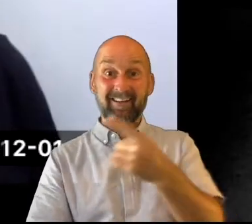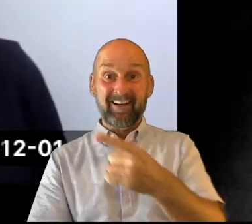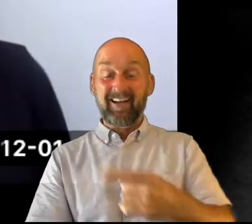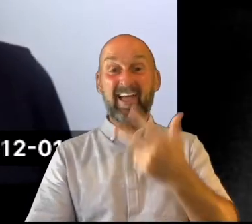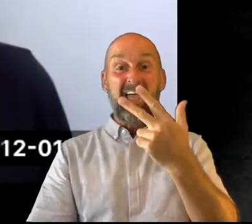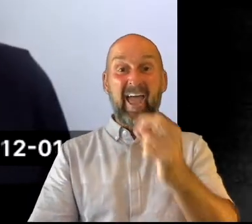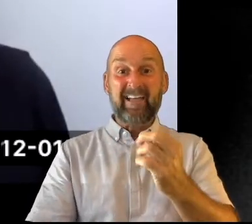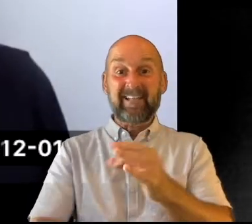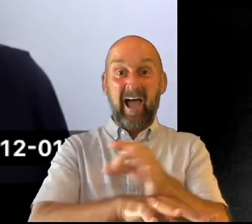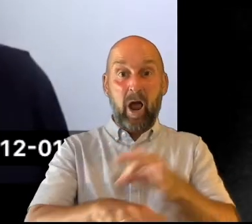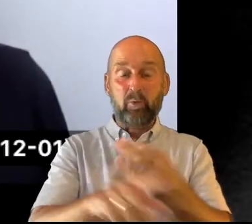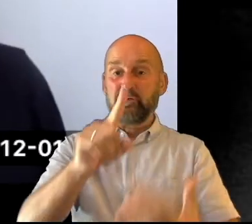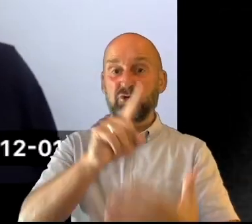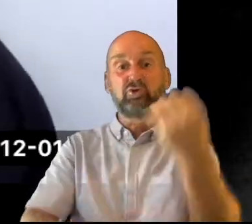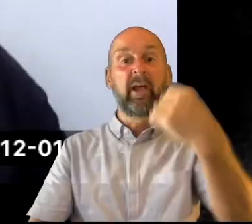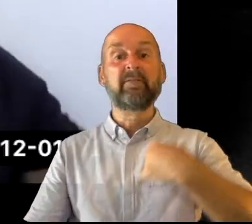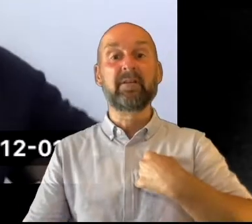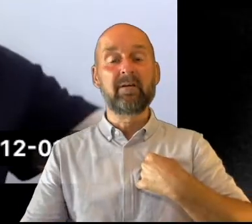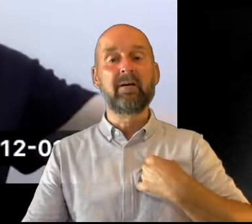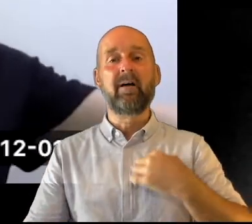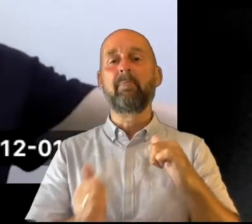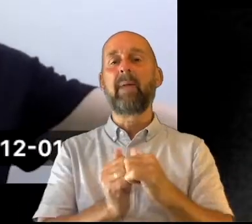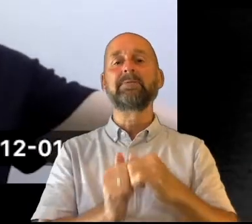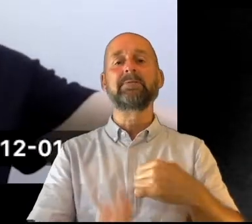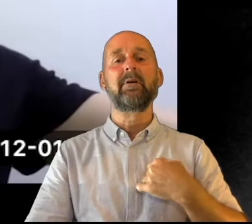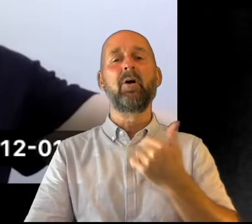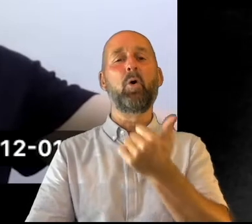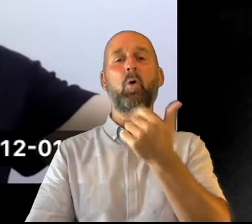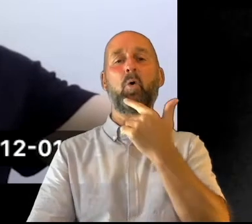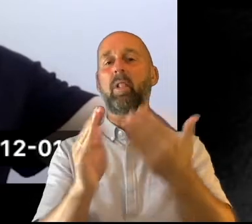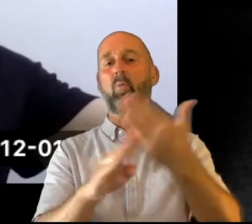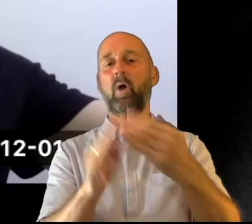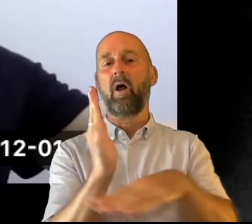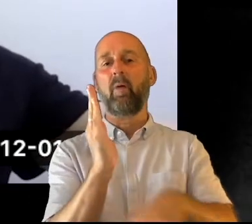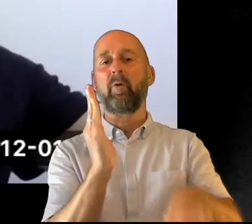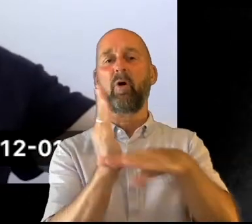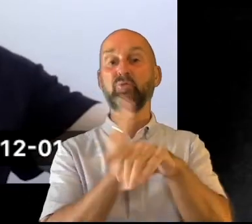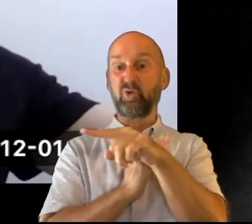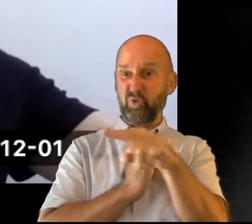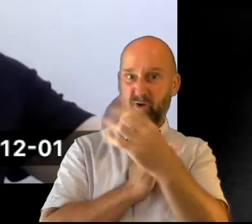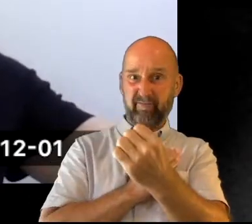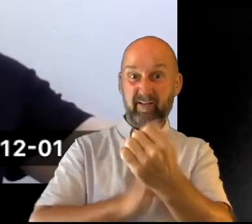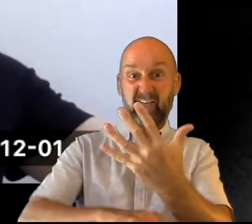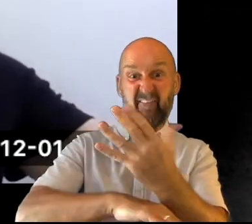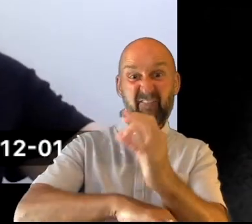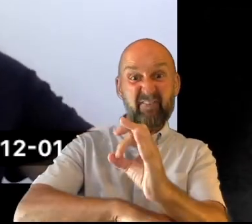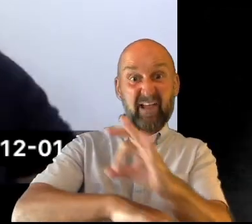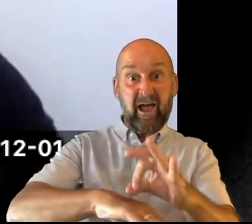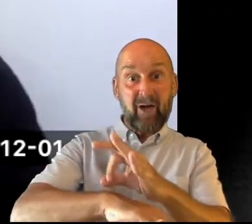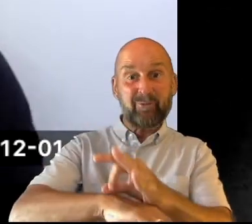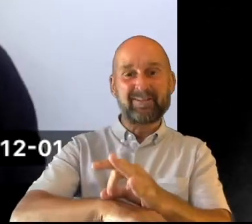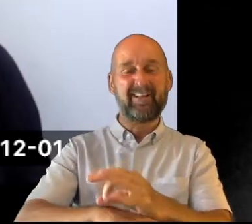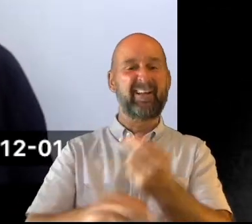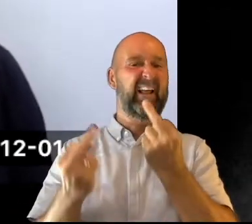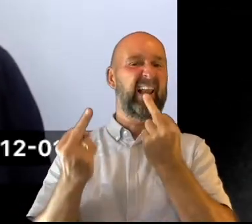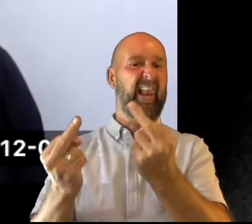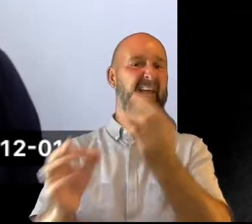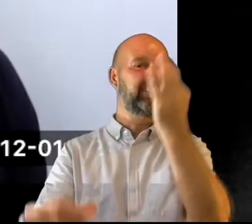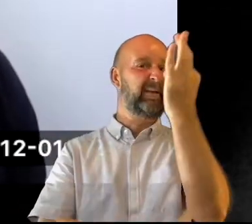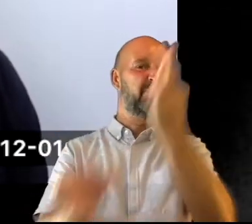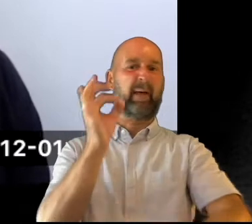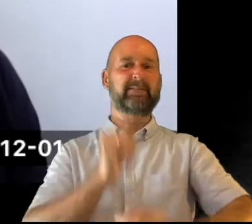80 hours reach, mate. Guess I'll be up for a promotion. What you want? 50? You lazy